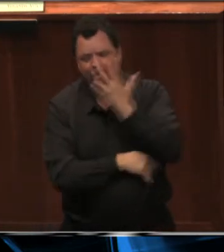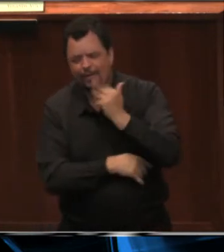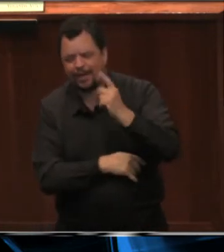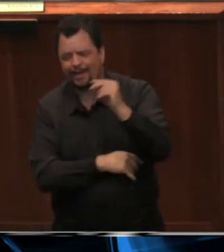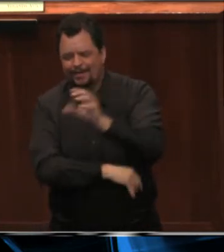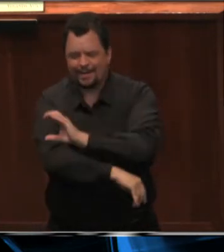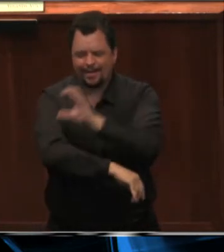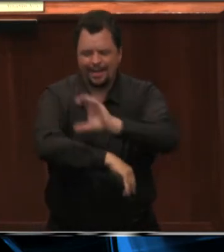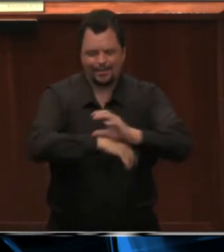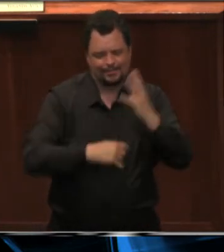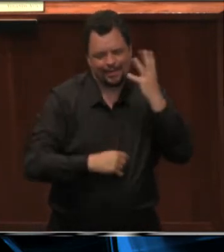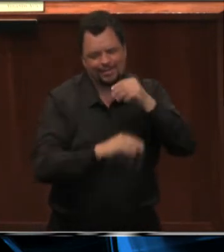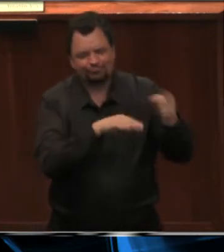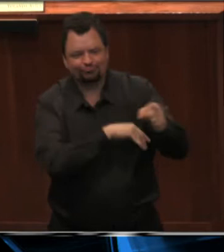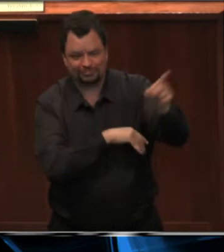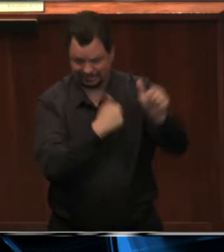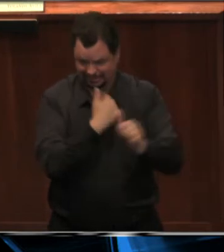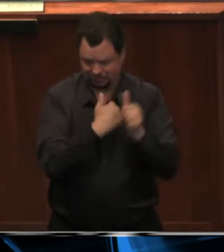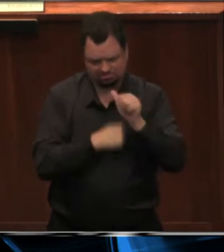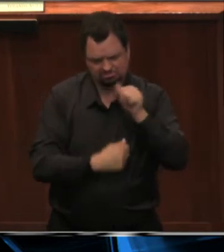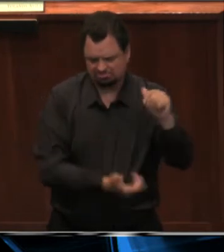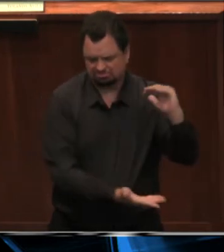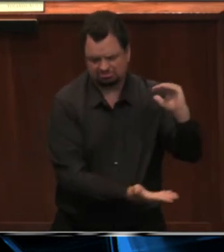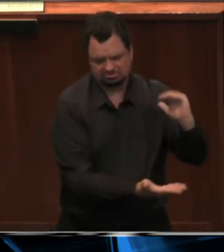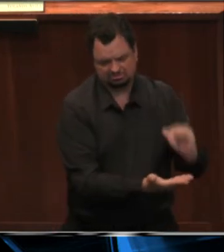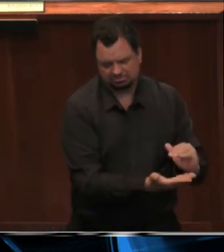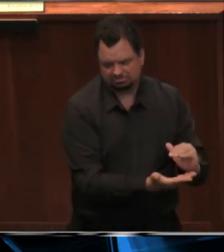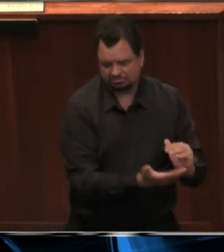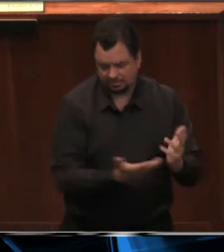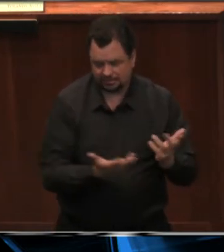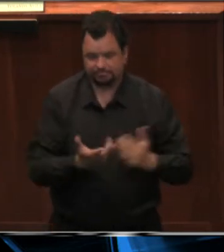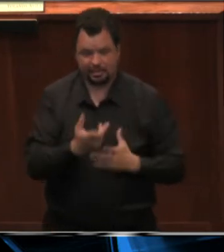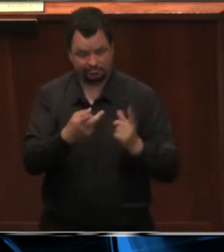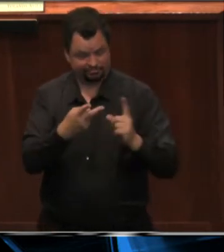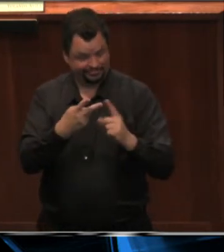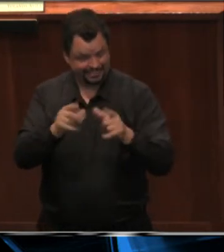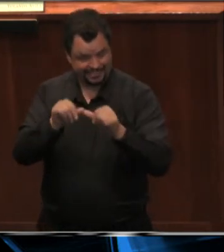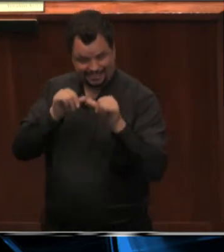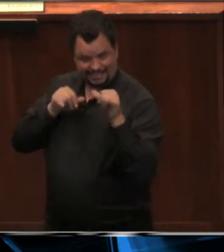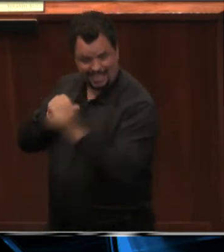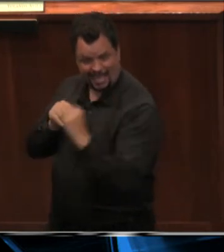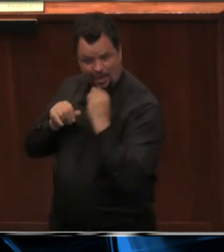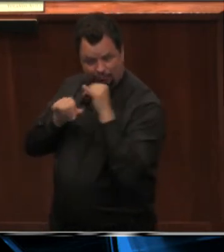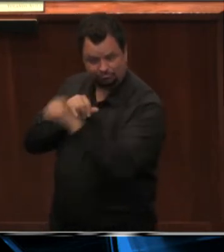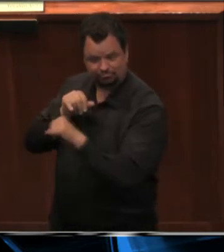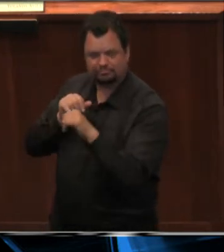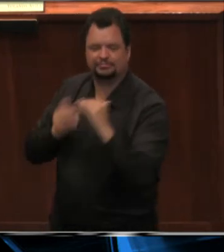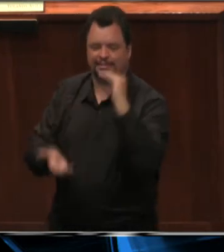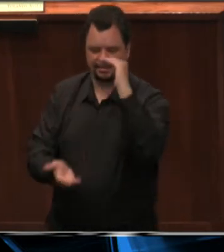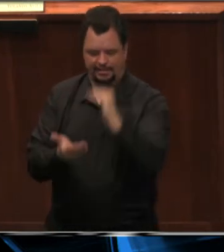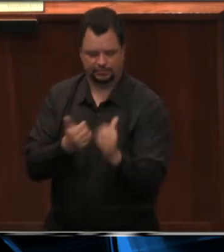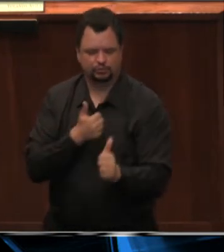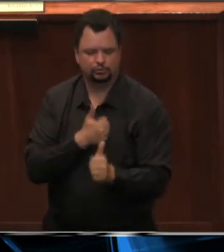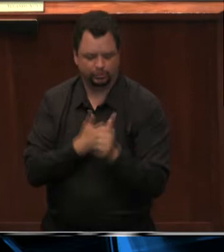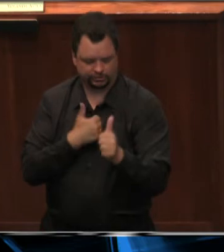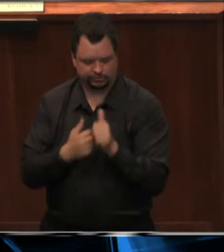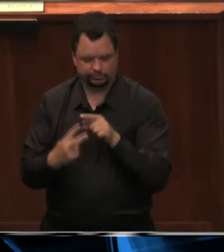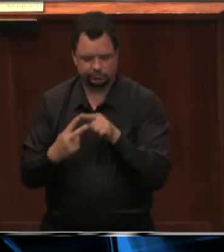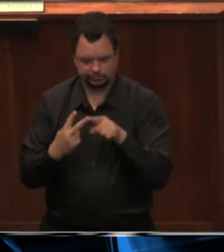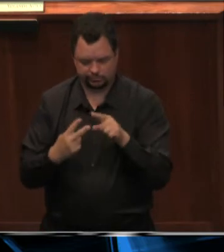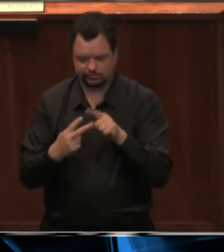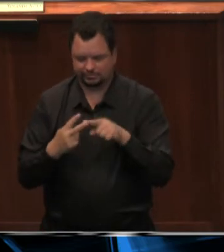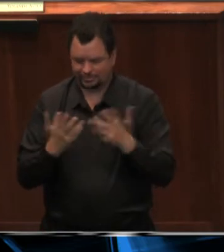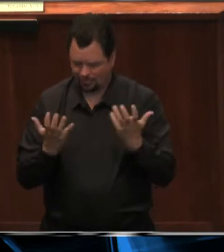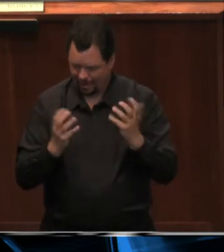and spending more time at home. So we hope that this will help the community. We have infographics available to